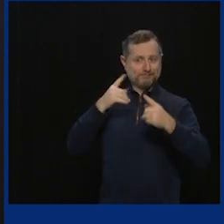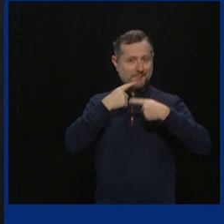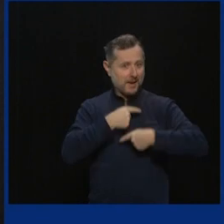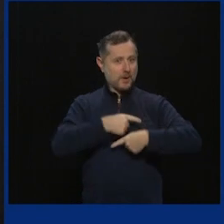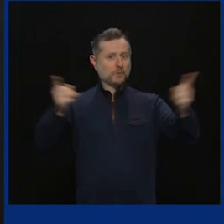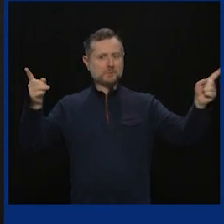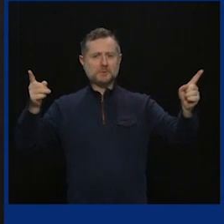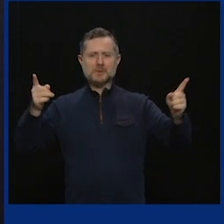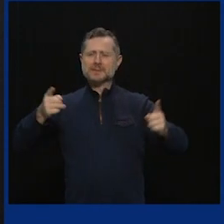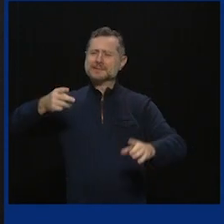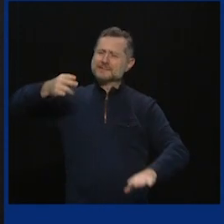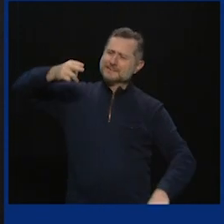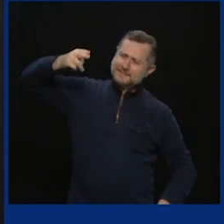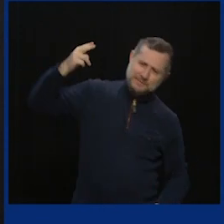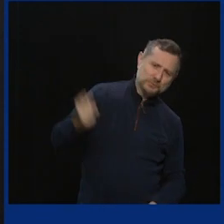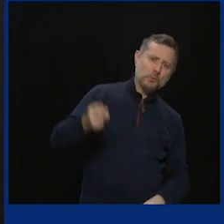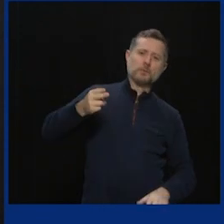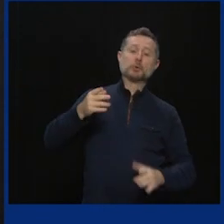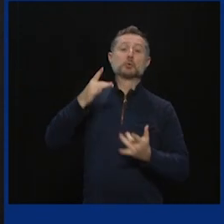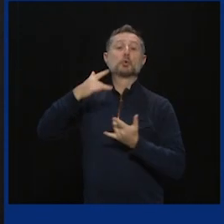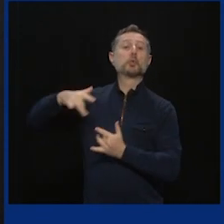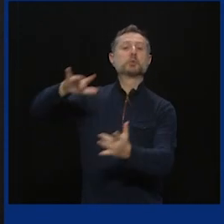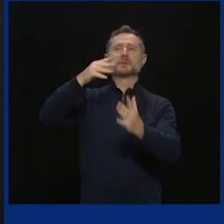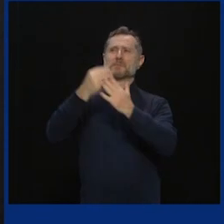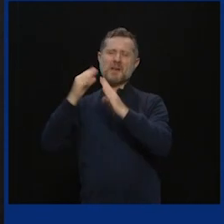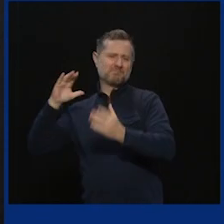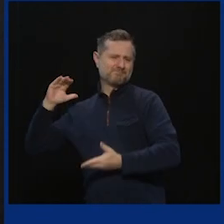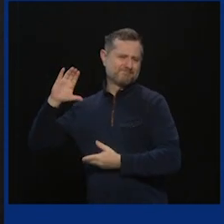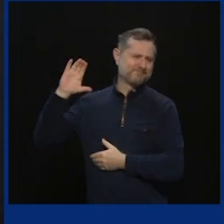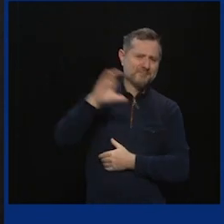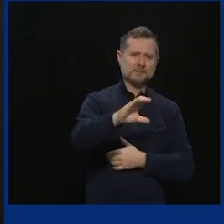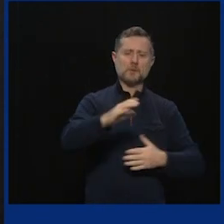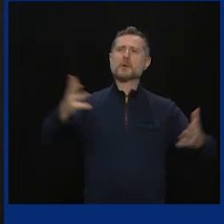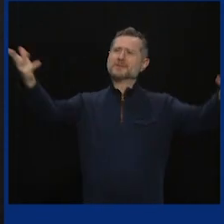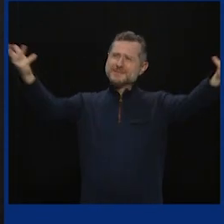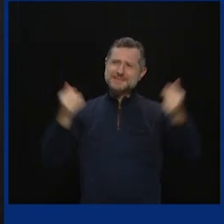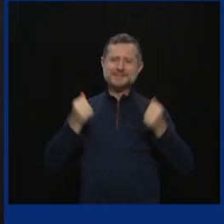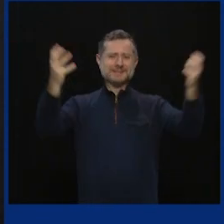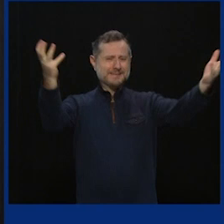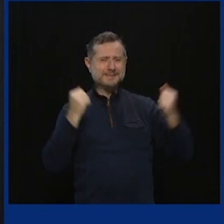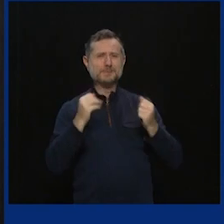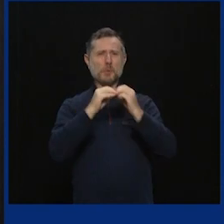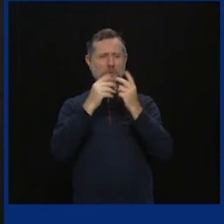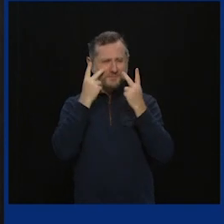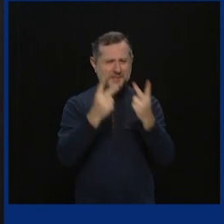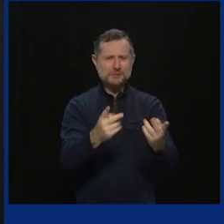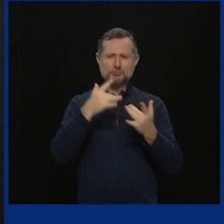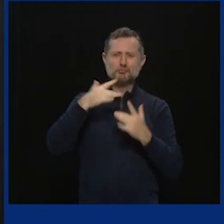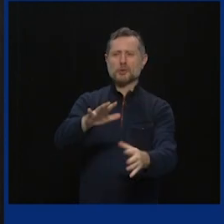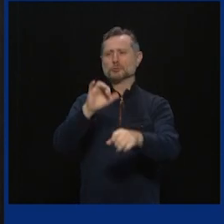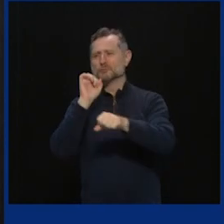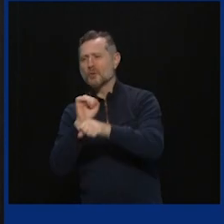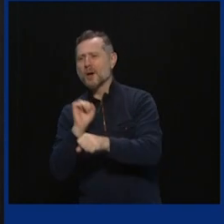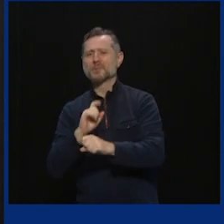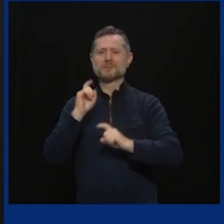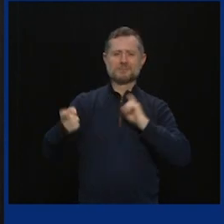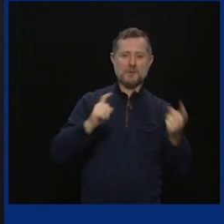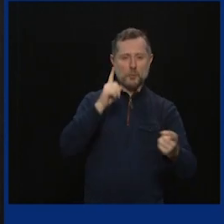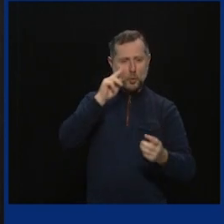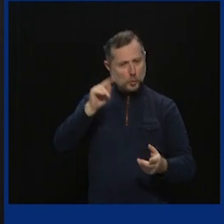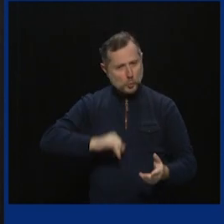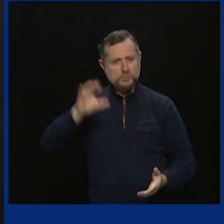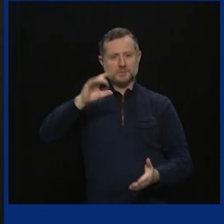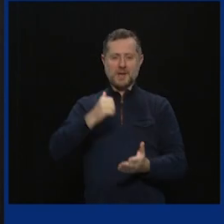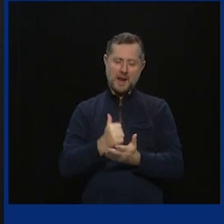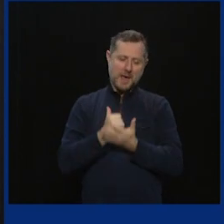in tourism industry to bring visitors and jobs back to New York, and that, of course, will help Chinatown. What